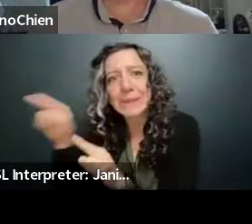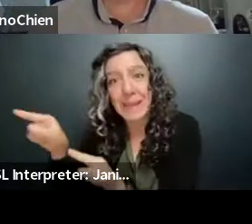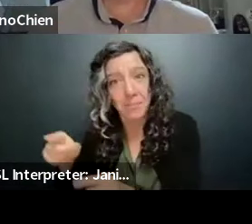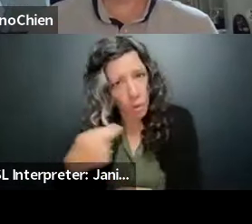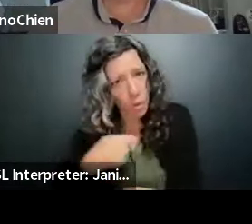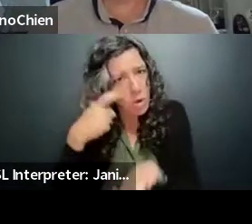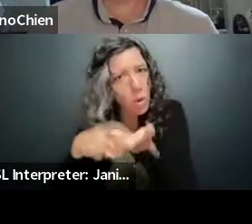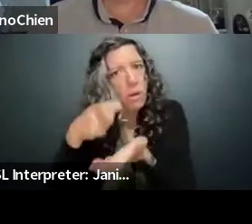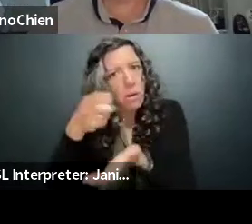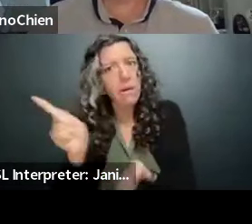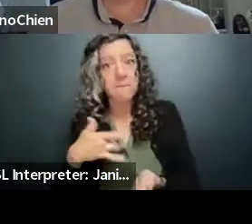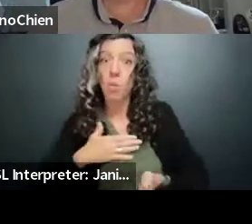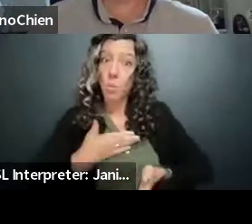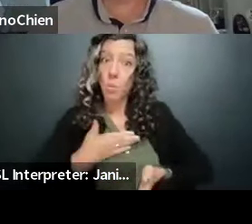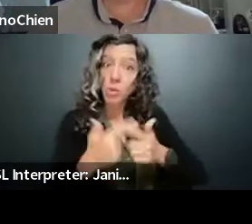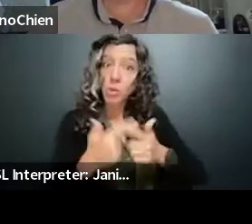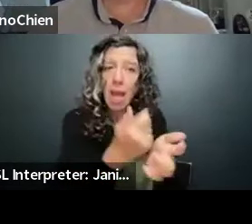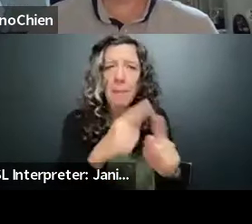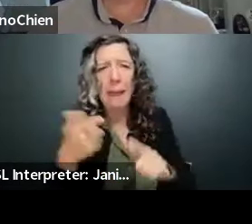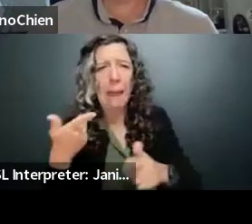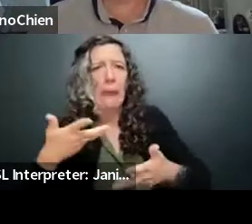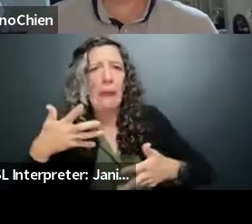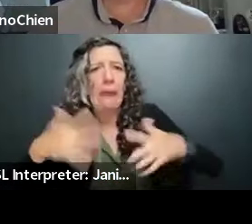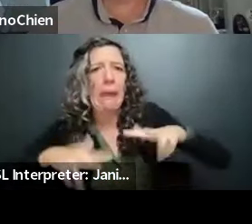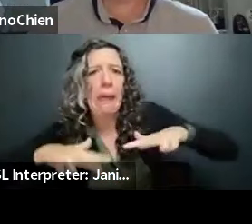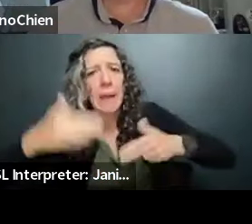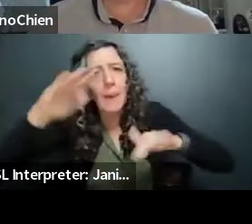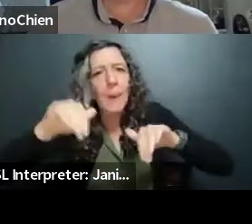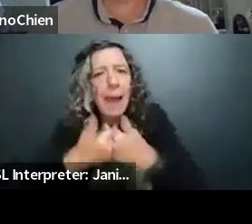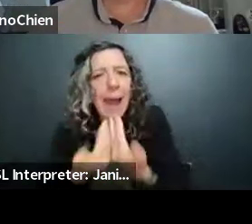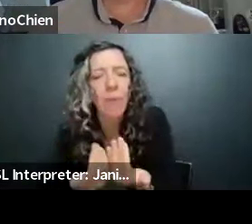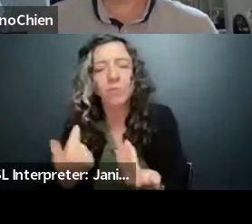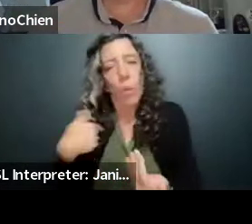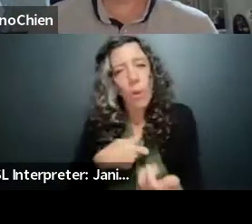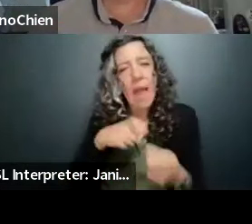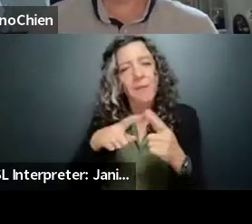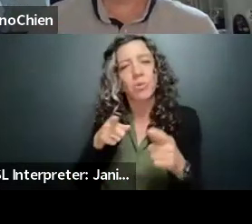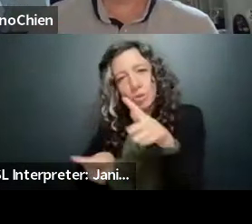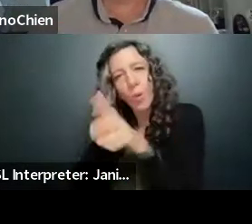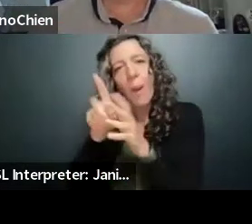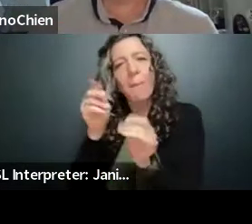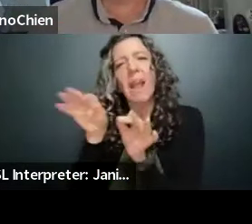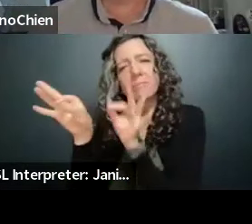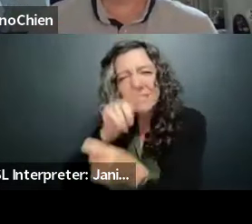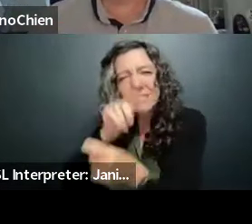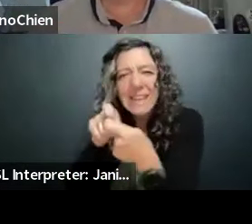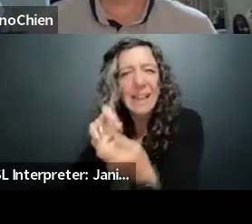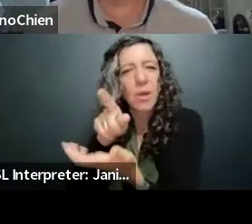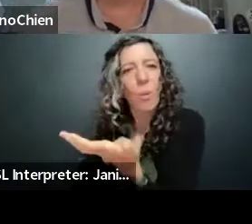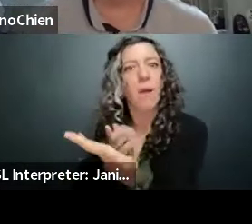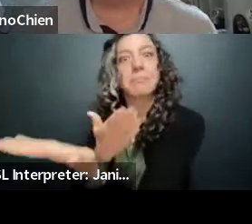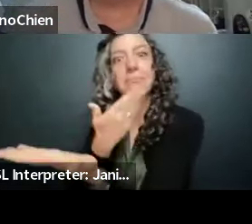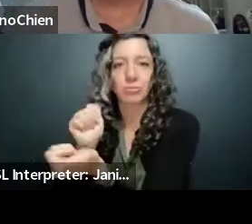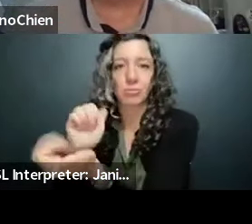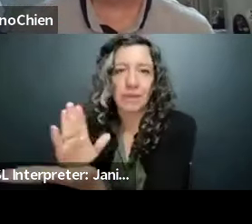willingness, but we have to kind of define what that means